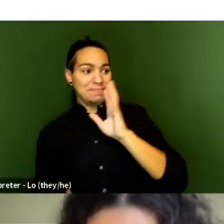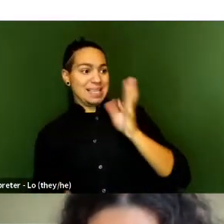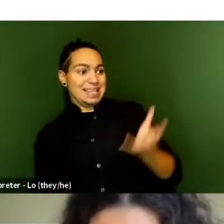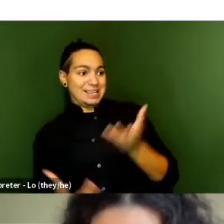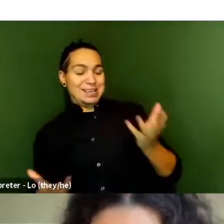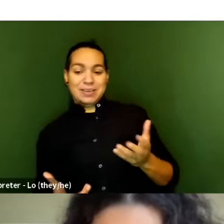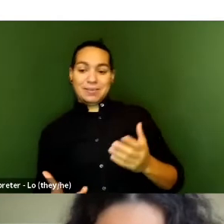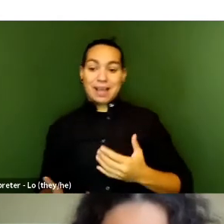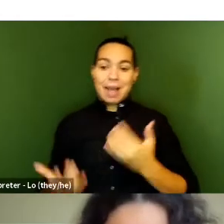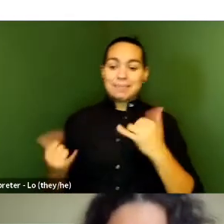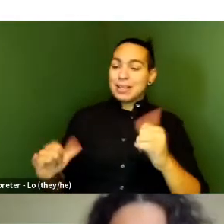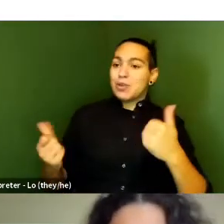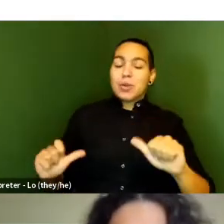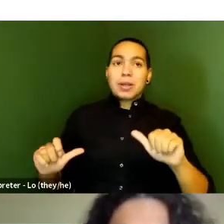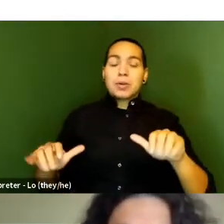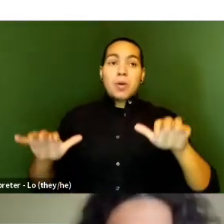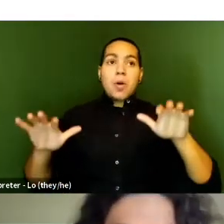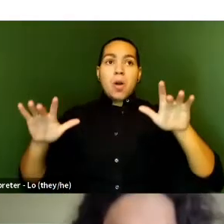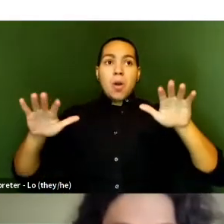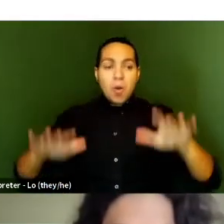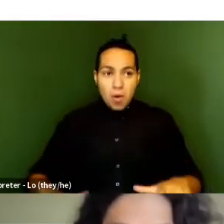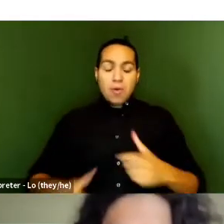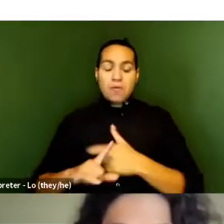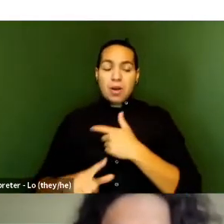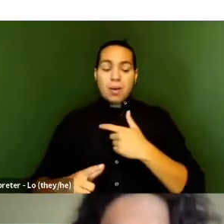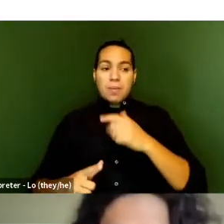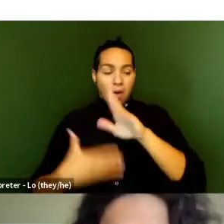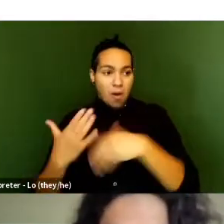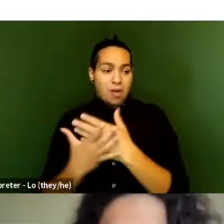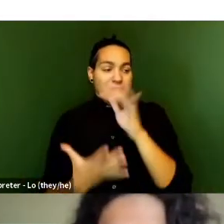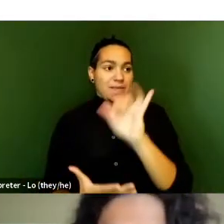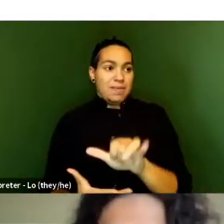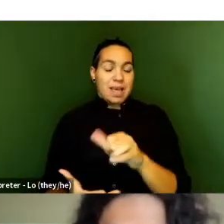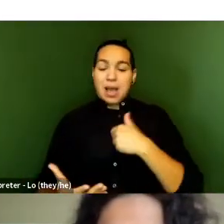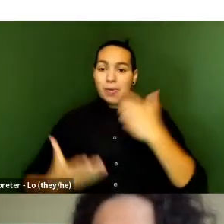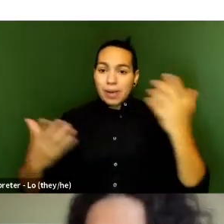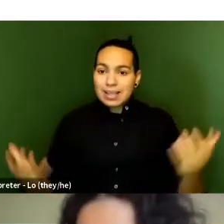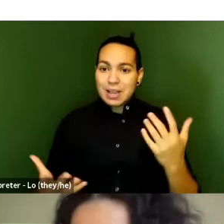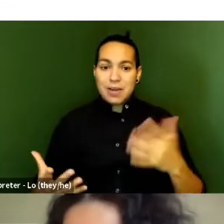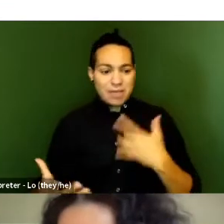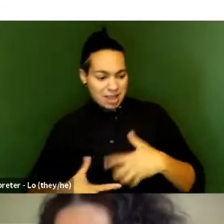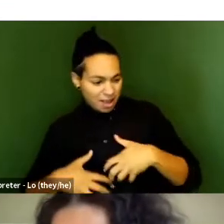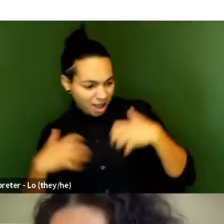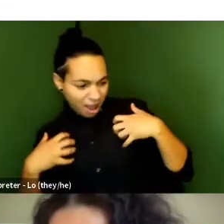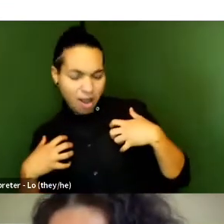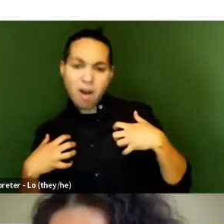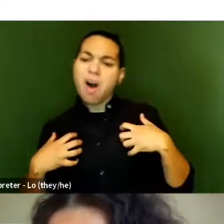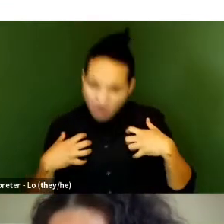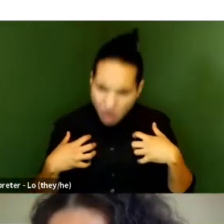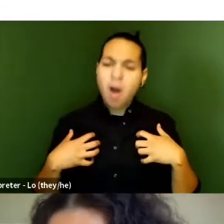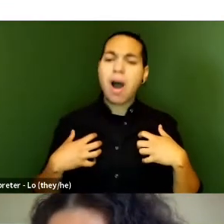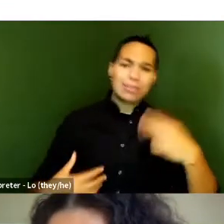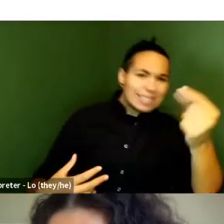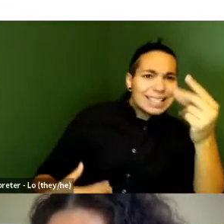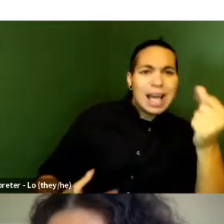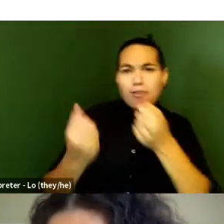I'm still trying to just come down from all of that. I was over here getting mad. I was over here snapping.